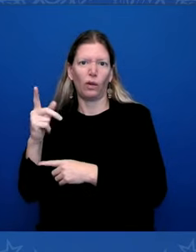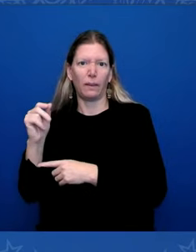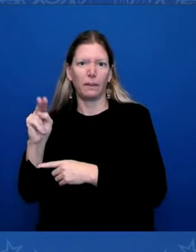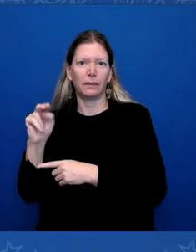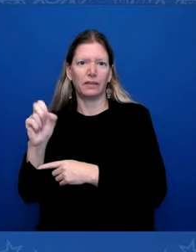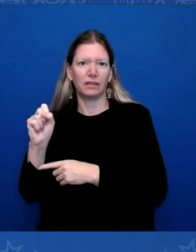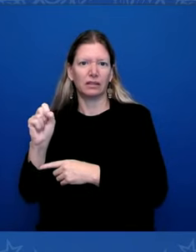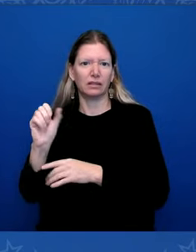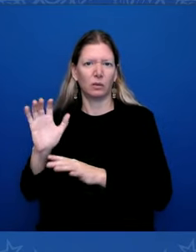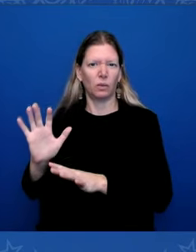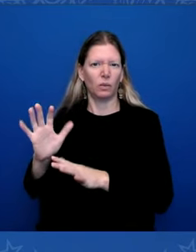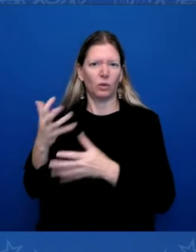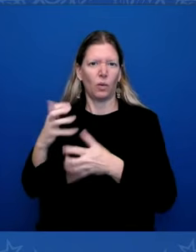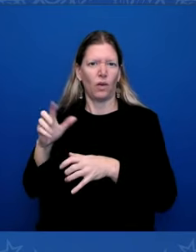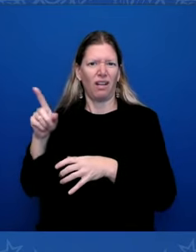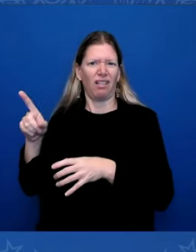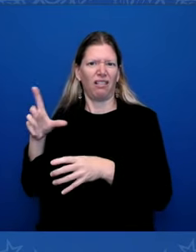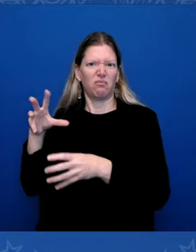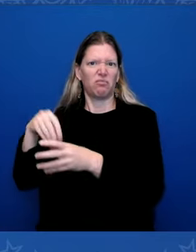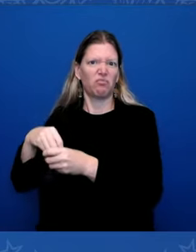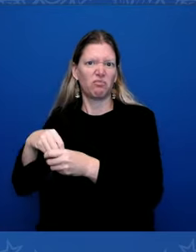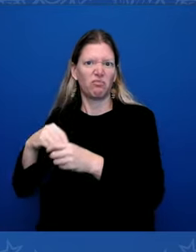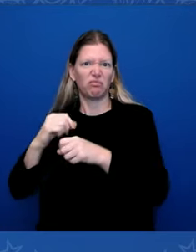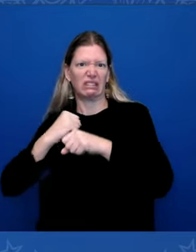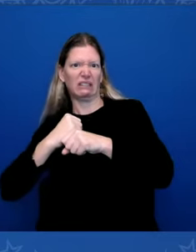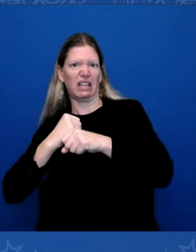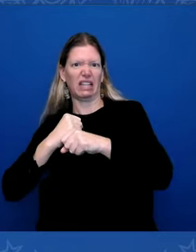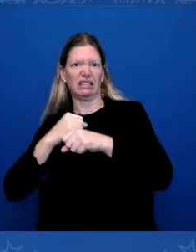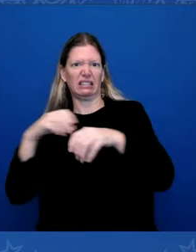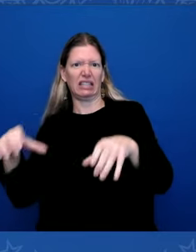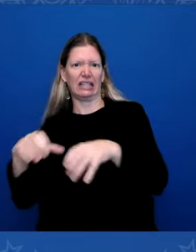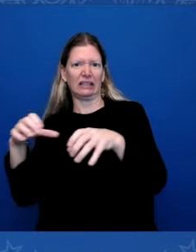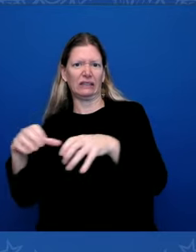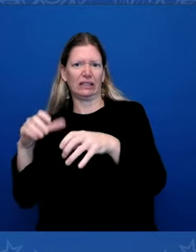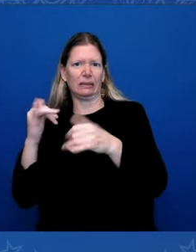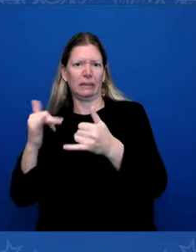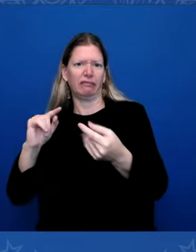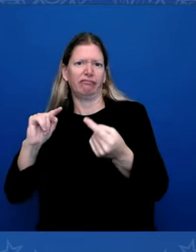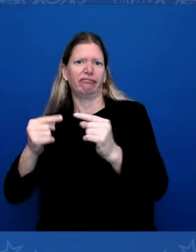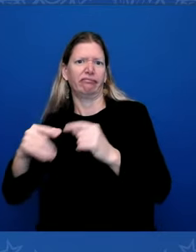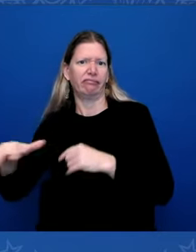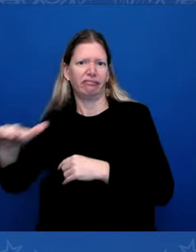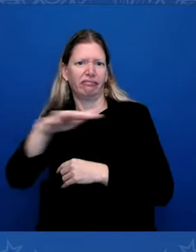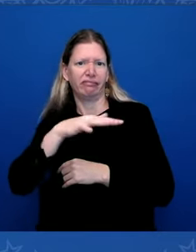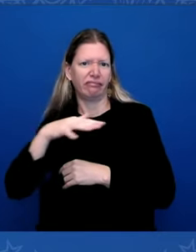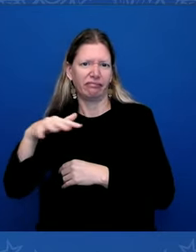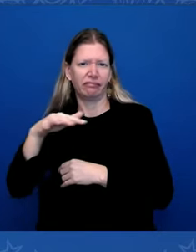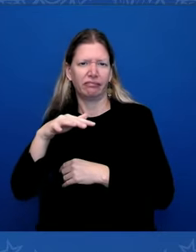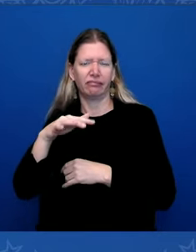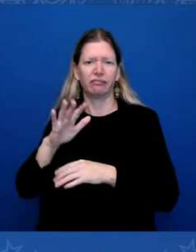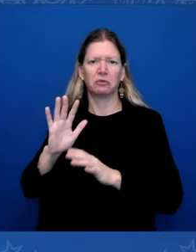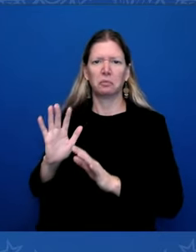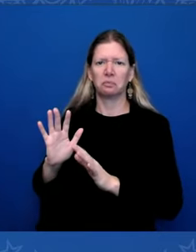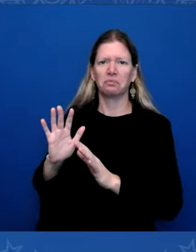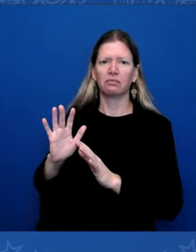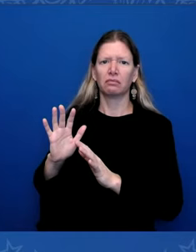people think is a positive development in the region. But we're not trying to hurt China.